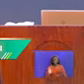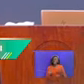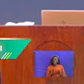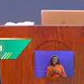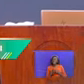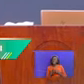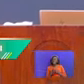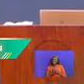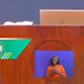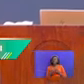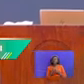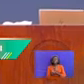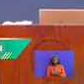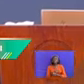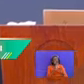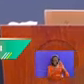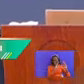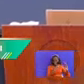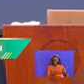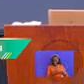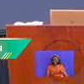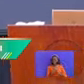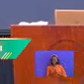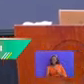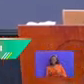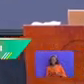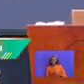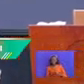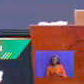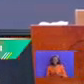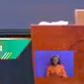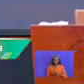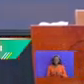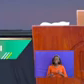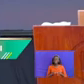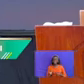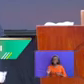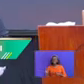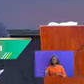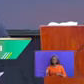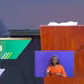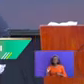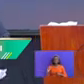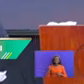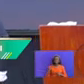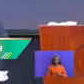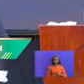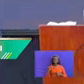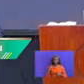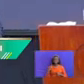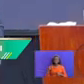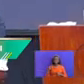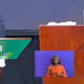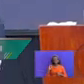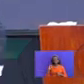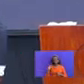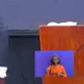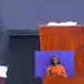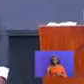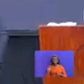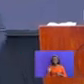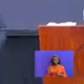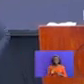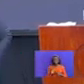house with robots then one day my daughter comes home and she's told to take a photo like her